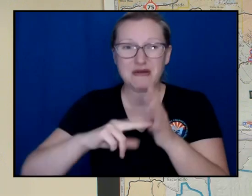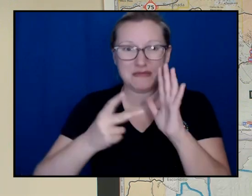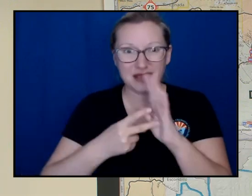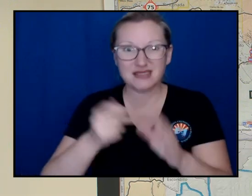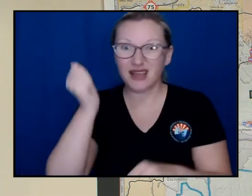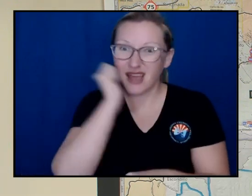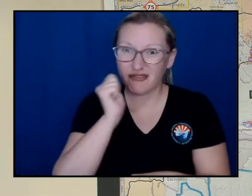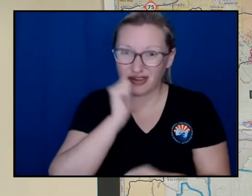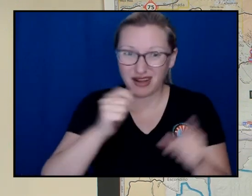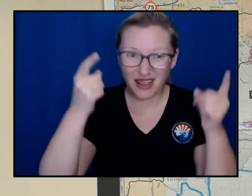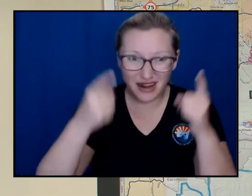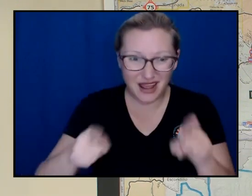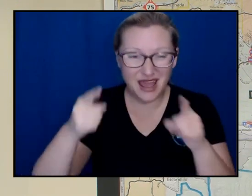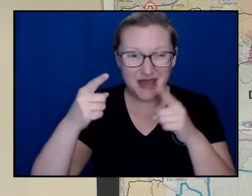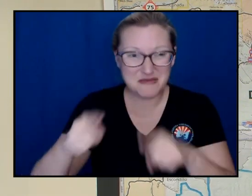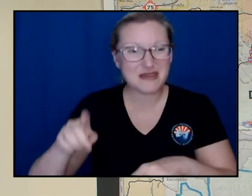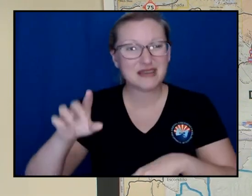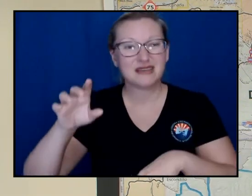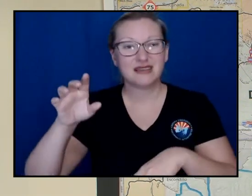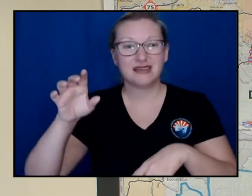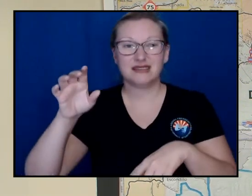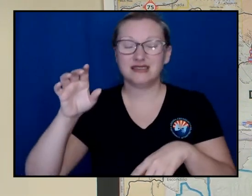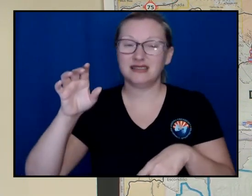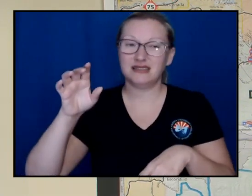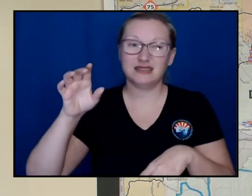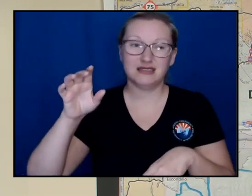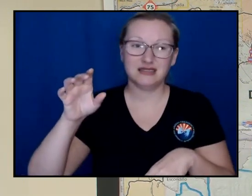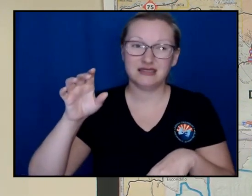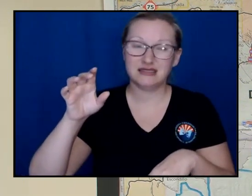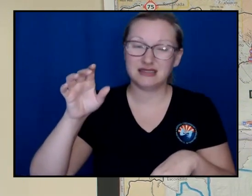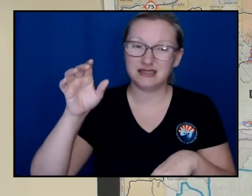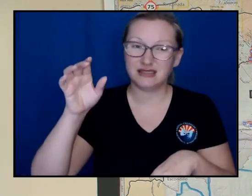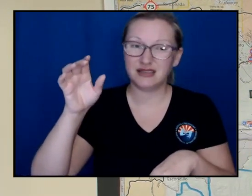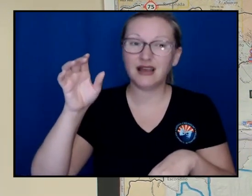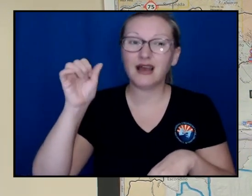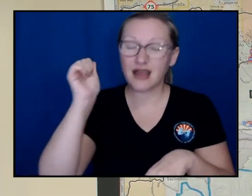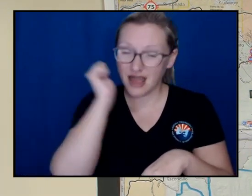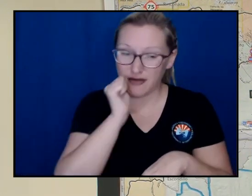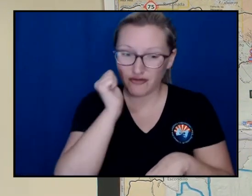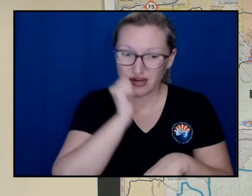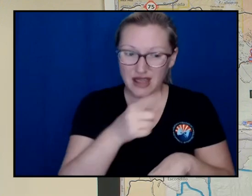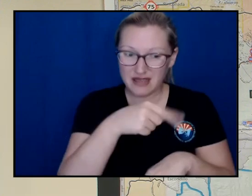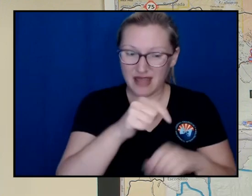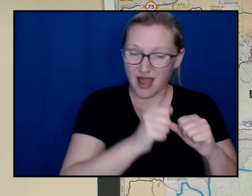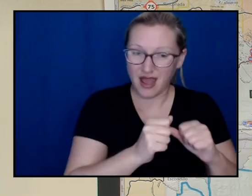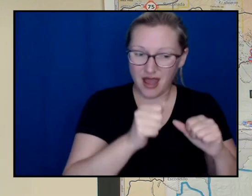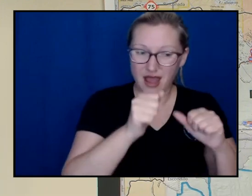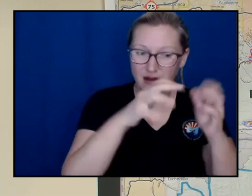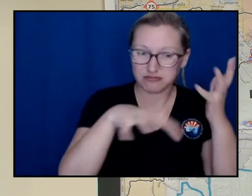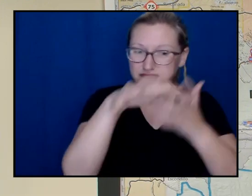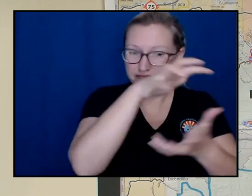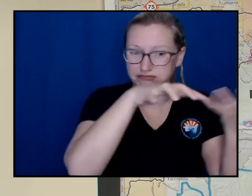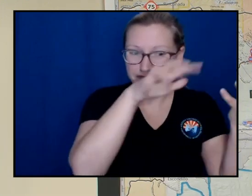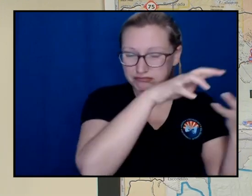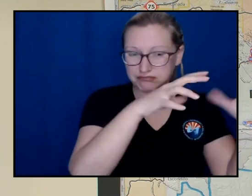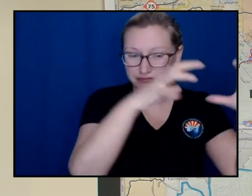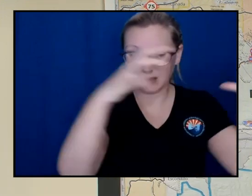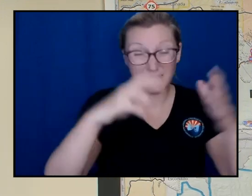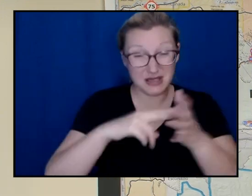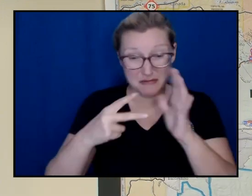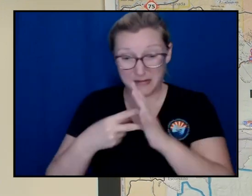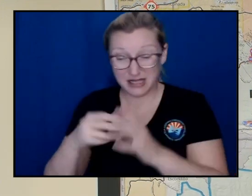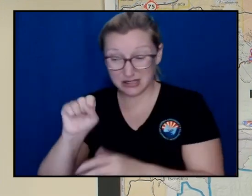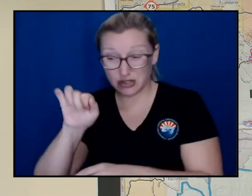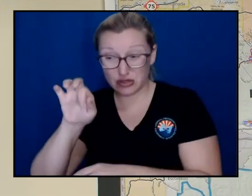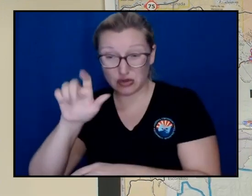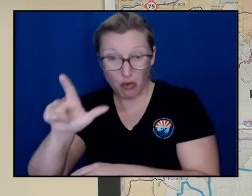every day that these cells favor those areas, that means that our thresholds for that flooding are